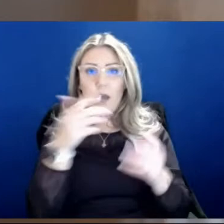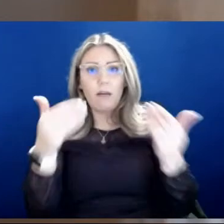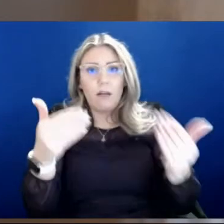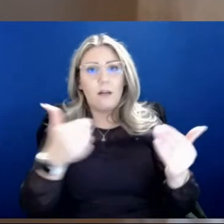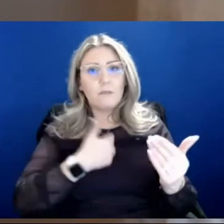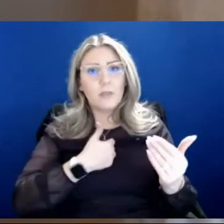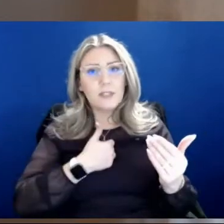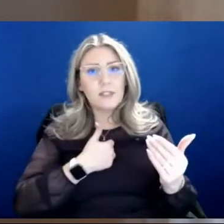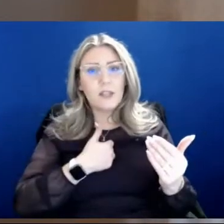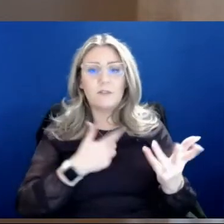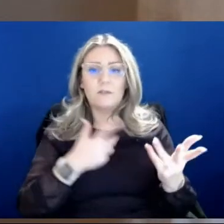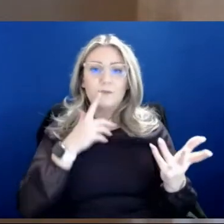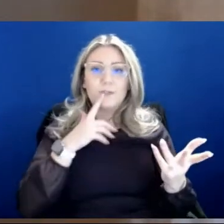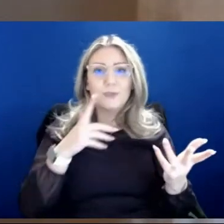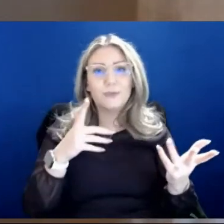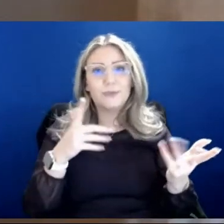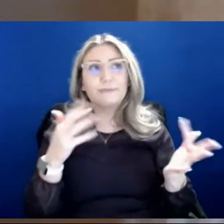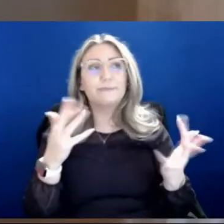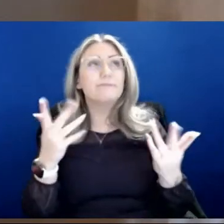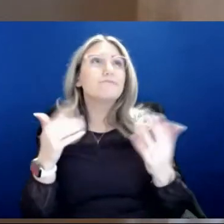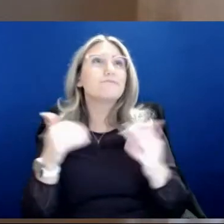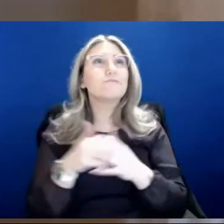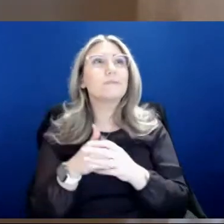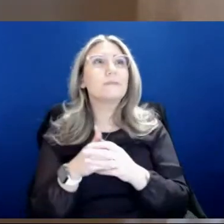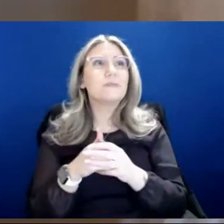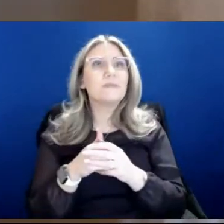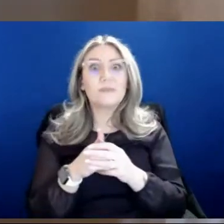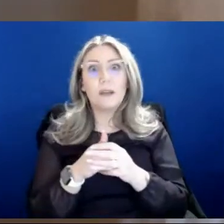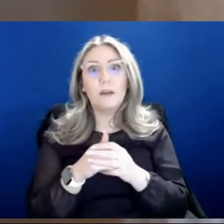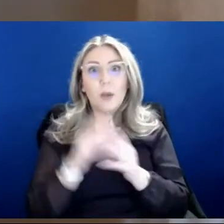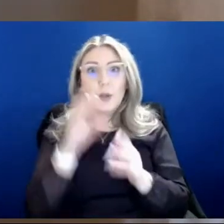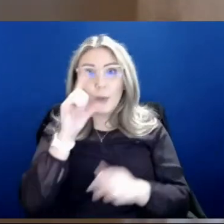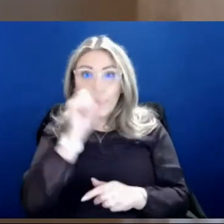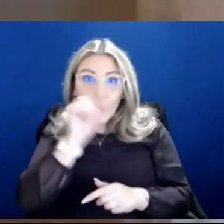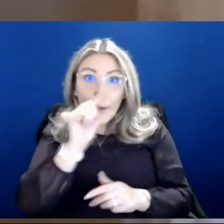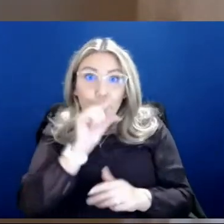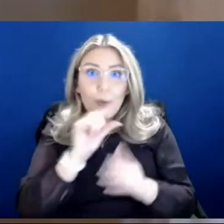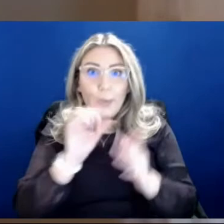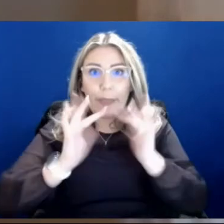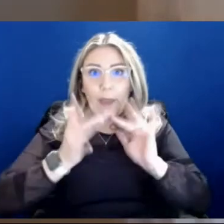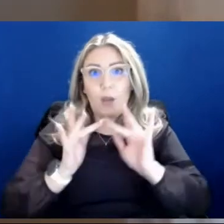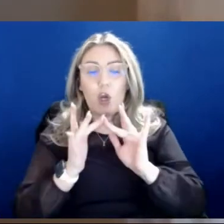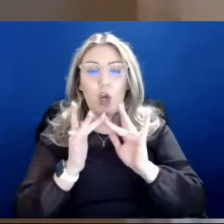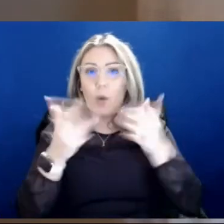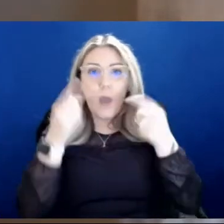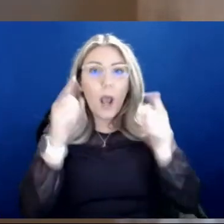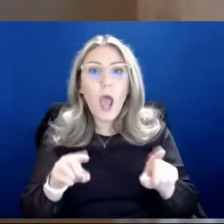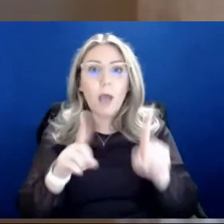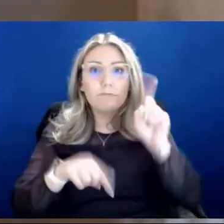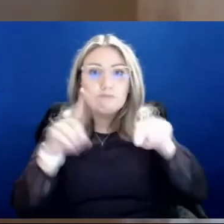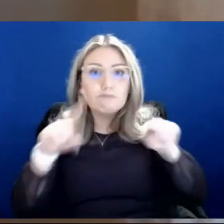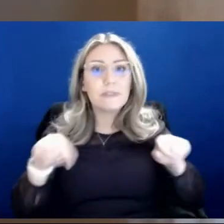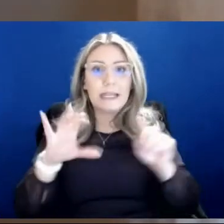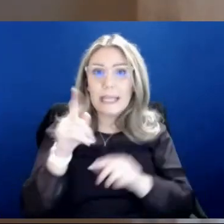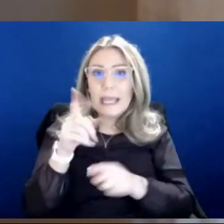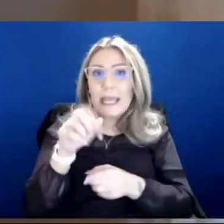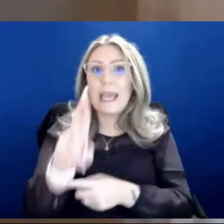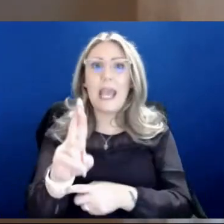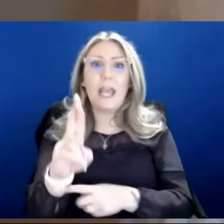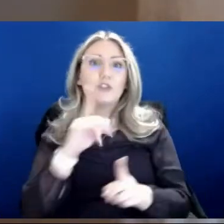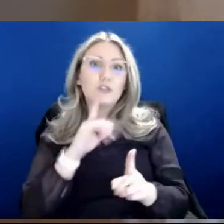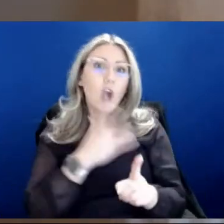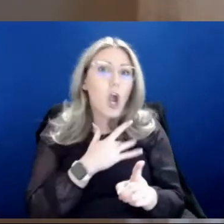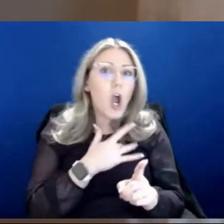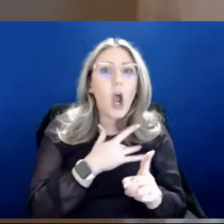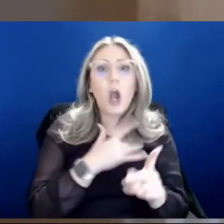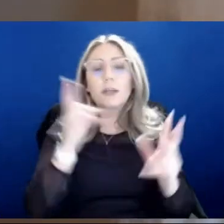go down the internet road of what happens with different cancers, what happens with different heart